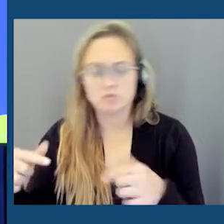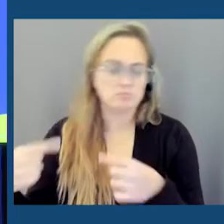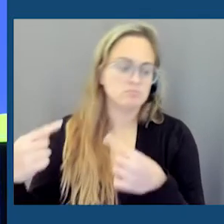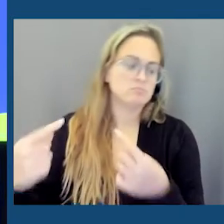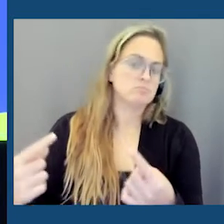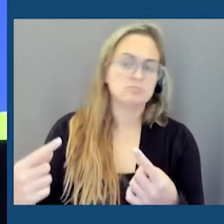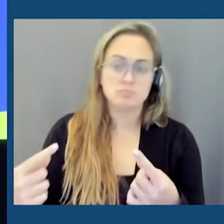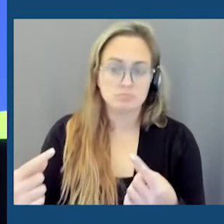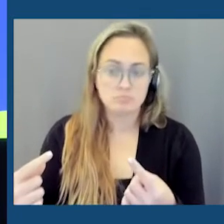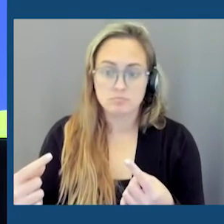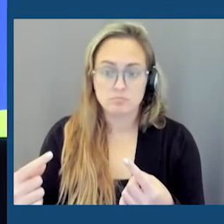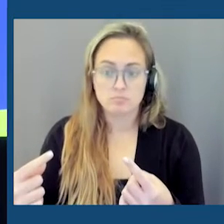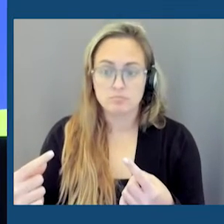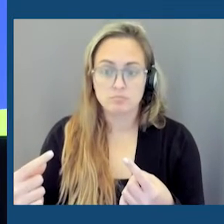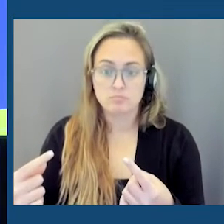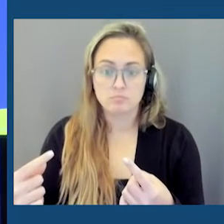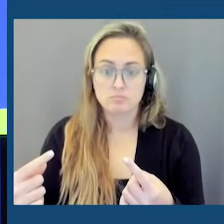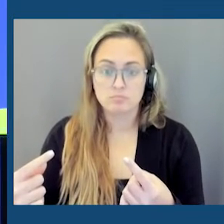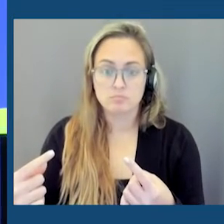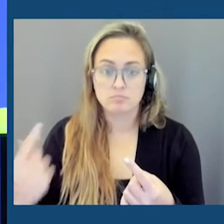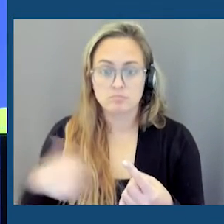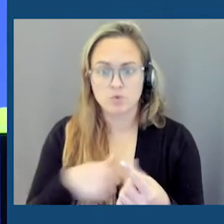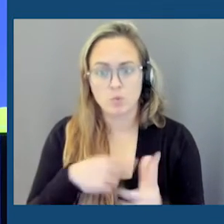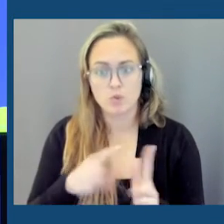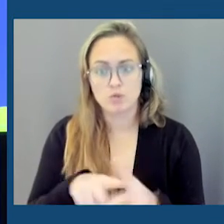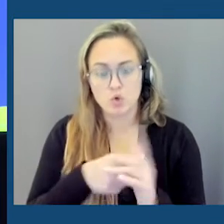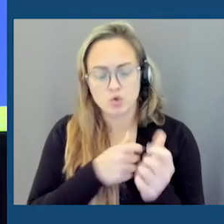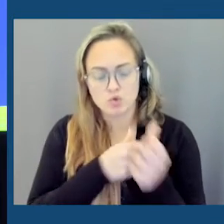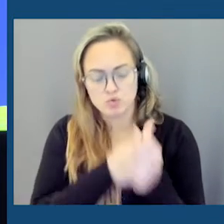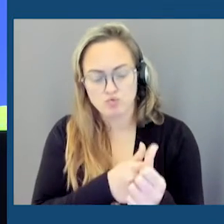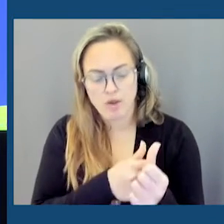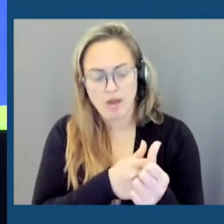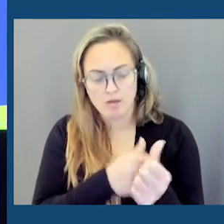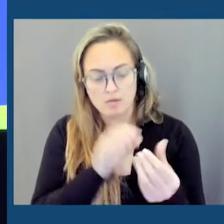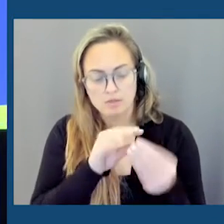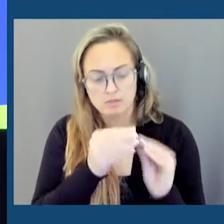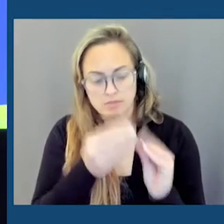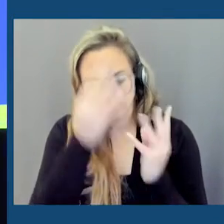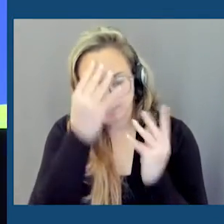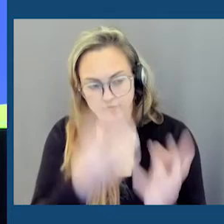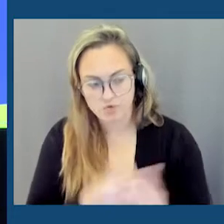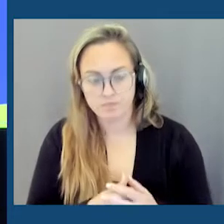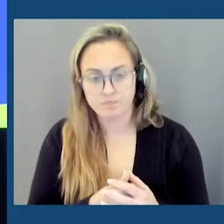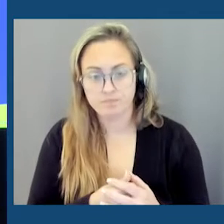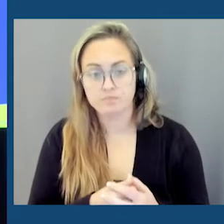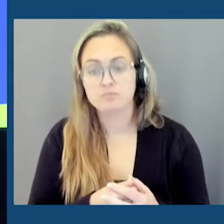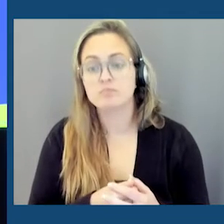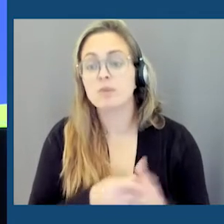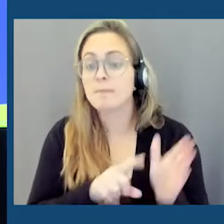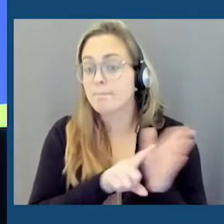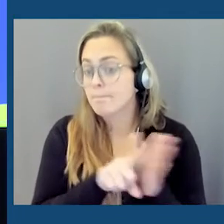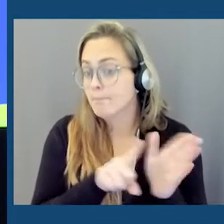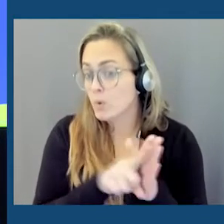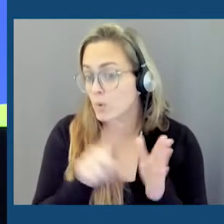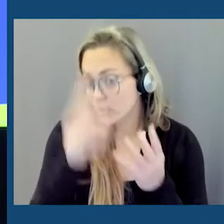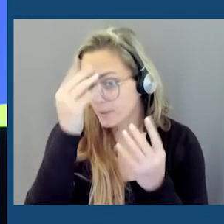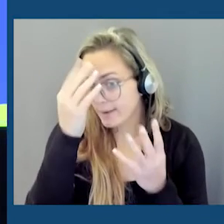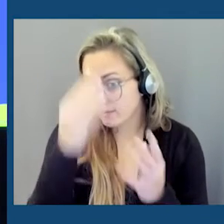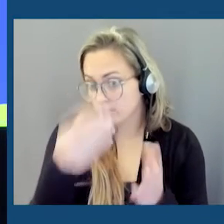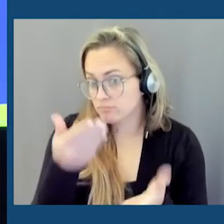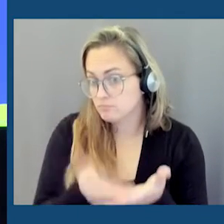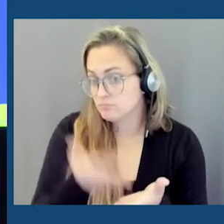have been since we started to track this data. Specifically, murder data shows that in New